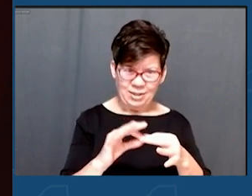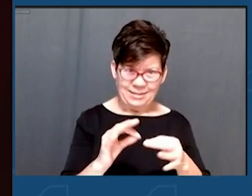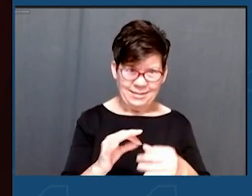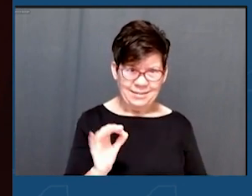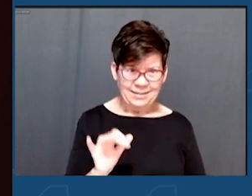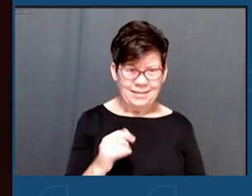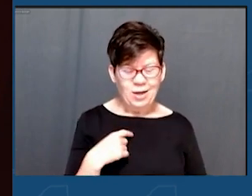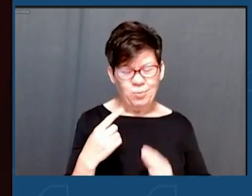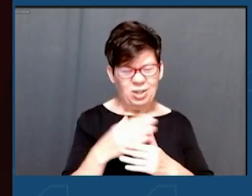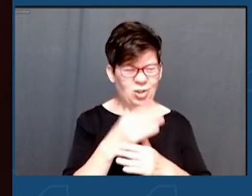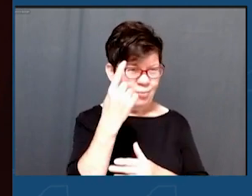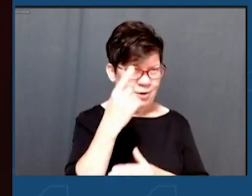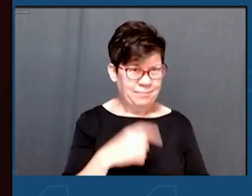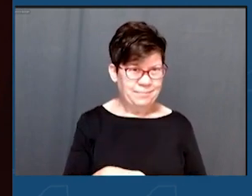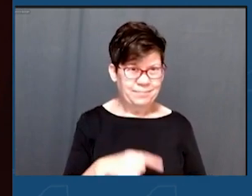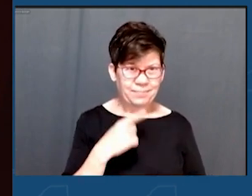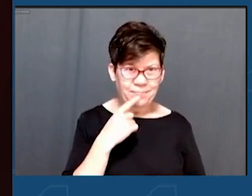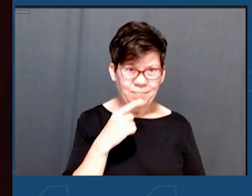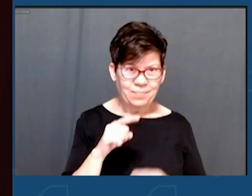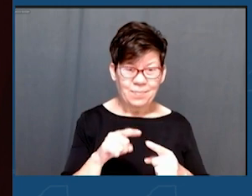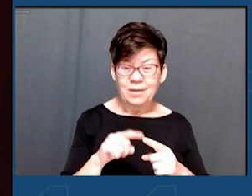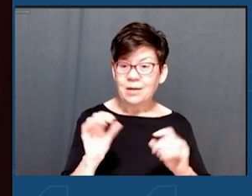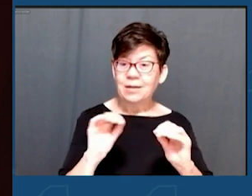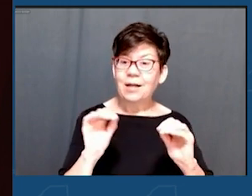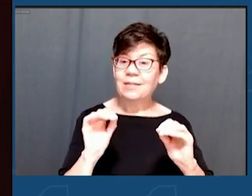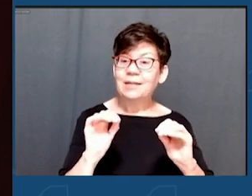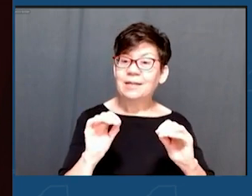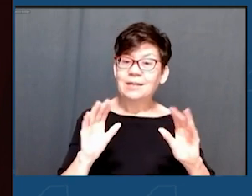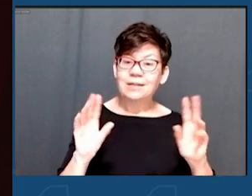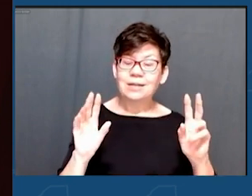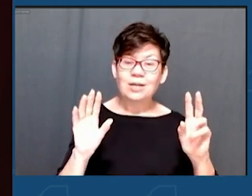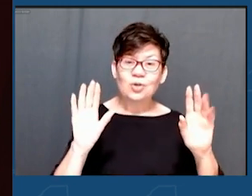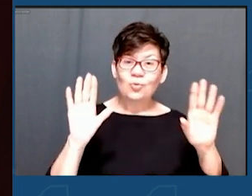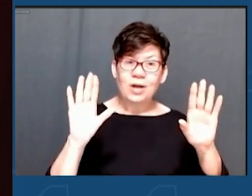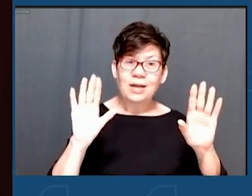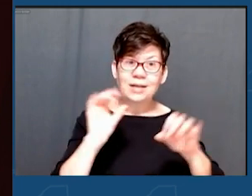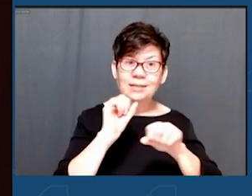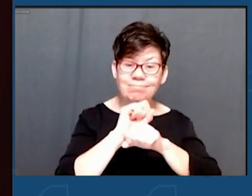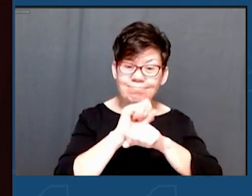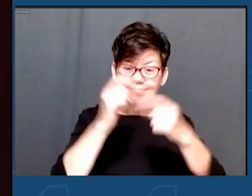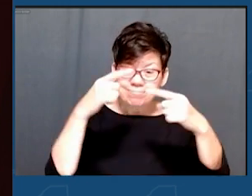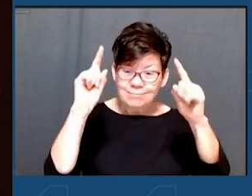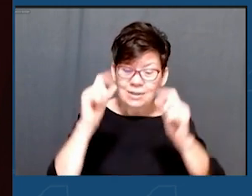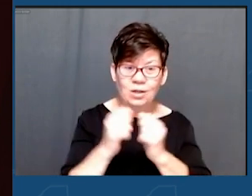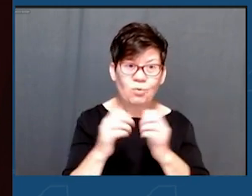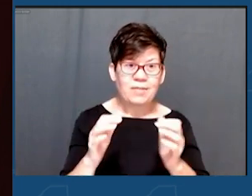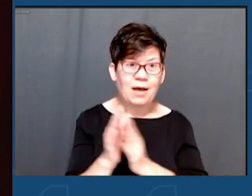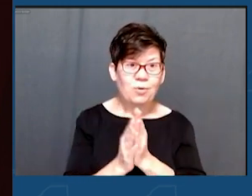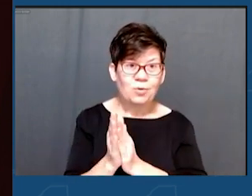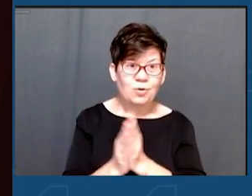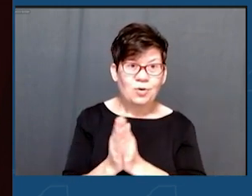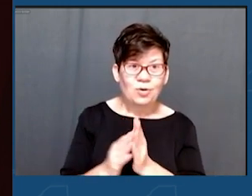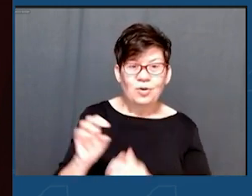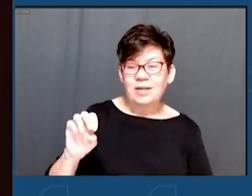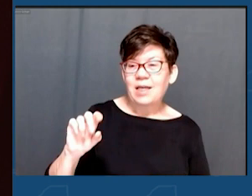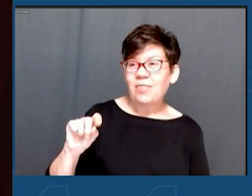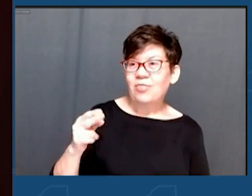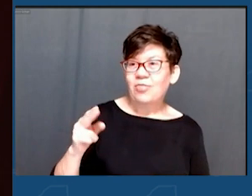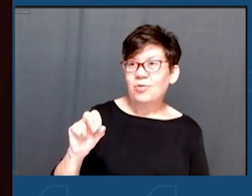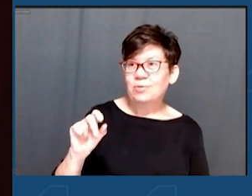she is as well. Nothing great has ever been achieved without enthusiasm. And that's from Ralph Waldo Emerson. That is written on